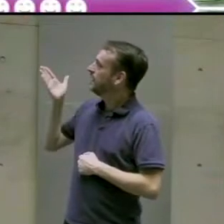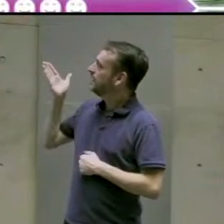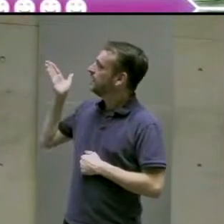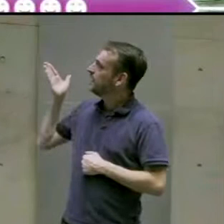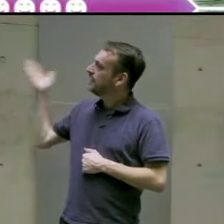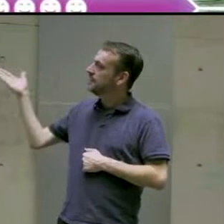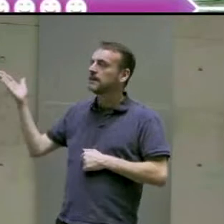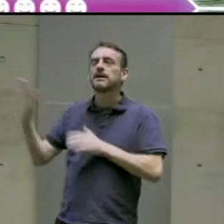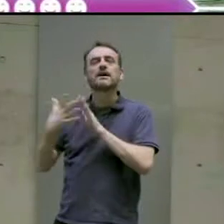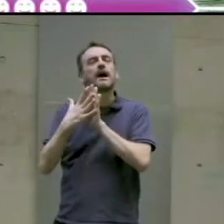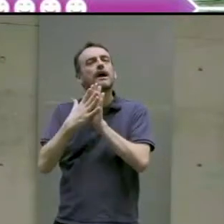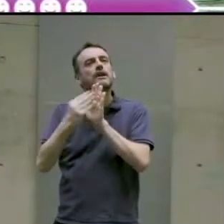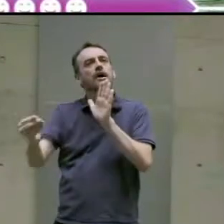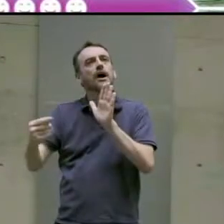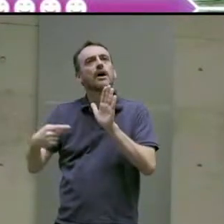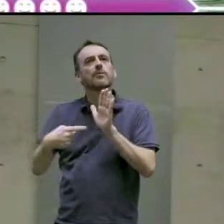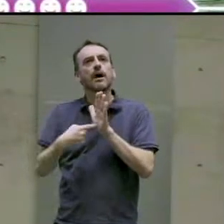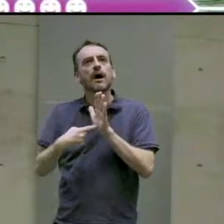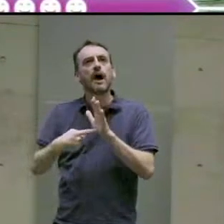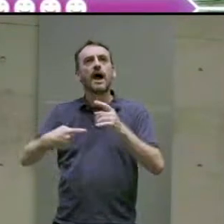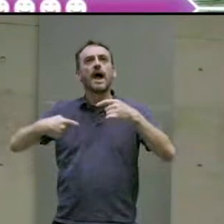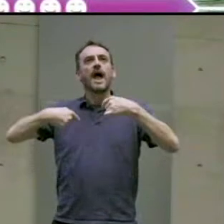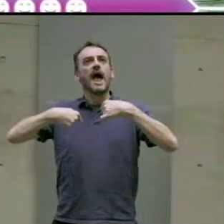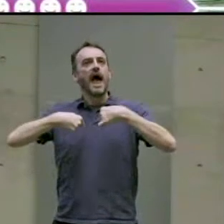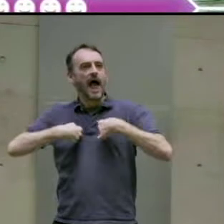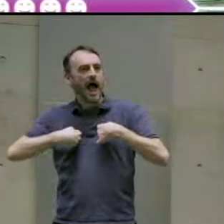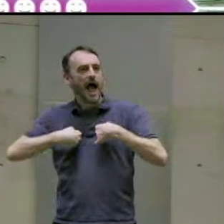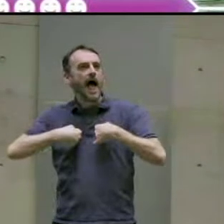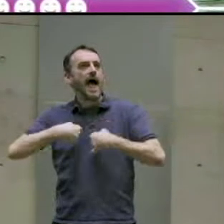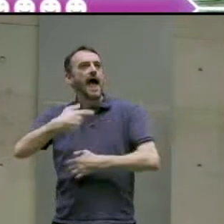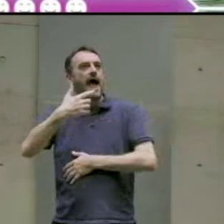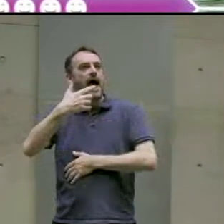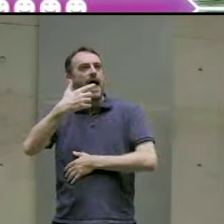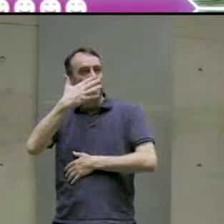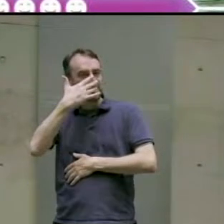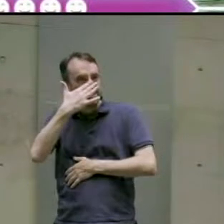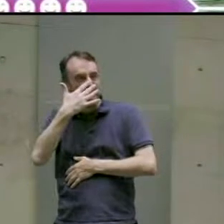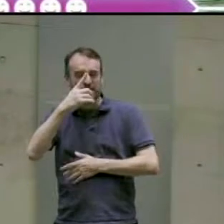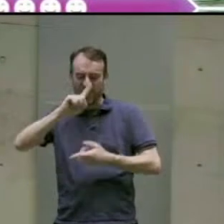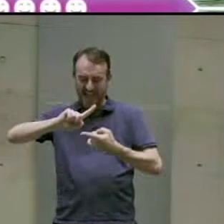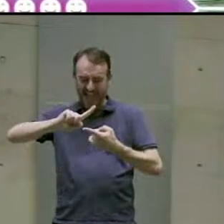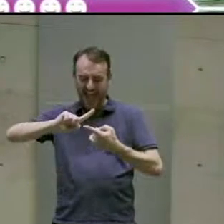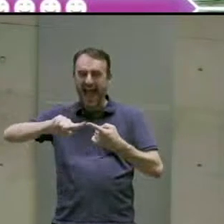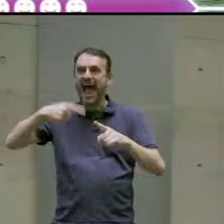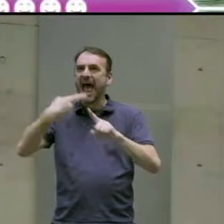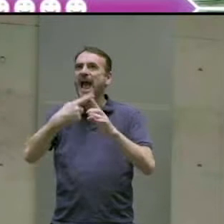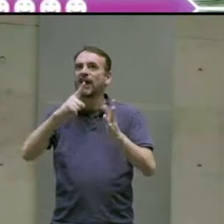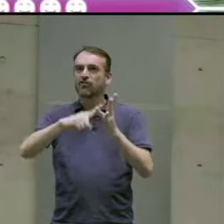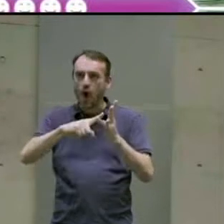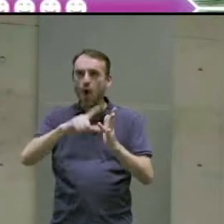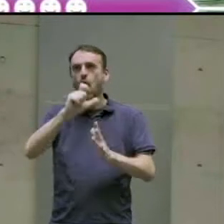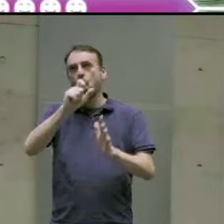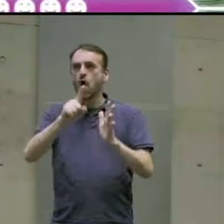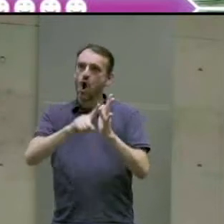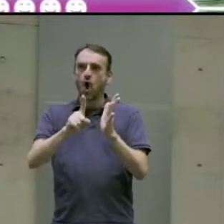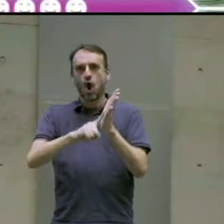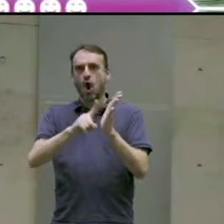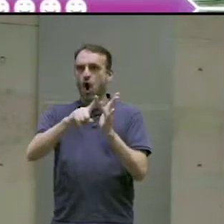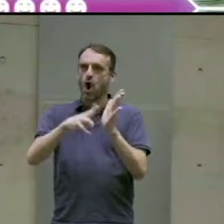example from I Am a Teenage Exocolonist. If you have not played this game or not seen it, please check it out. It's